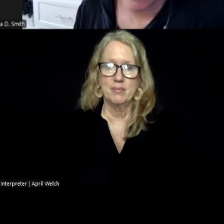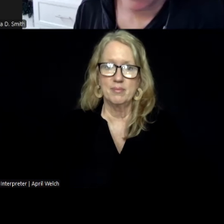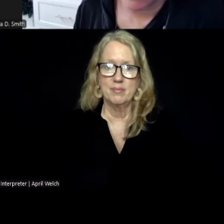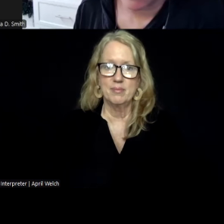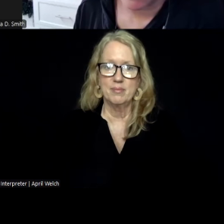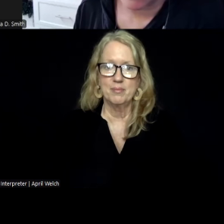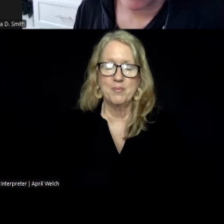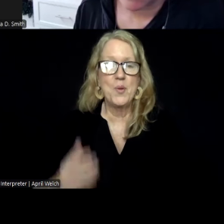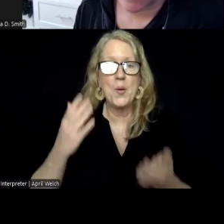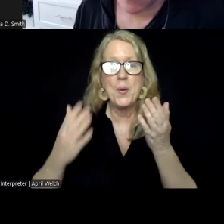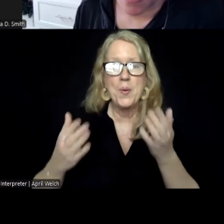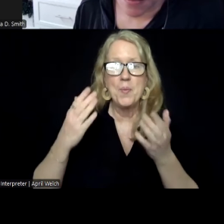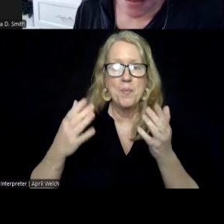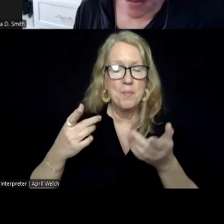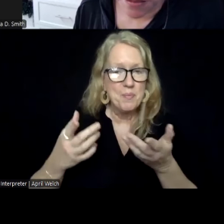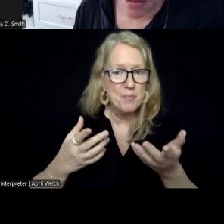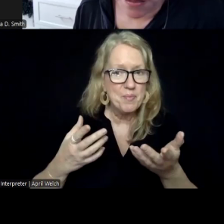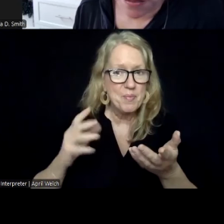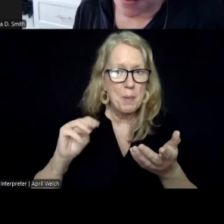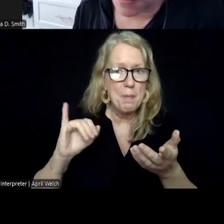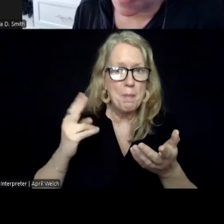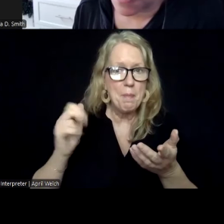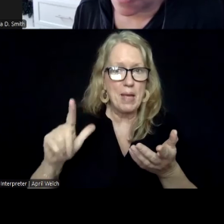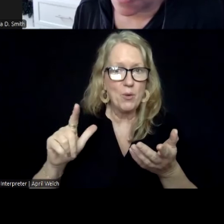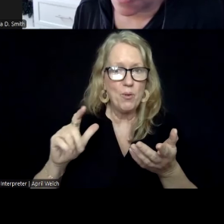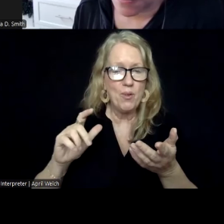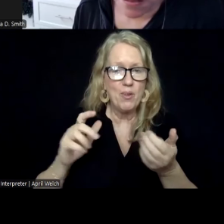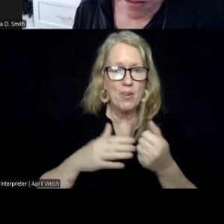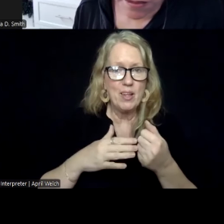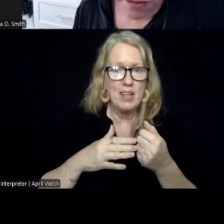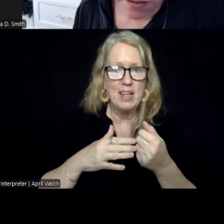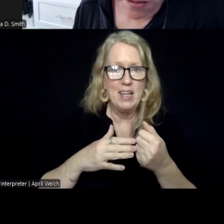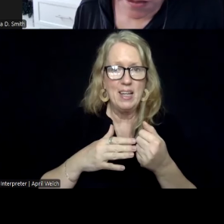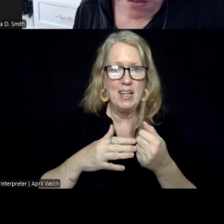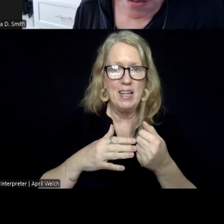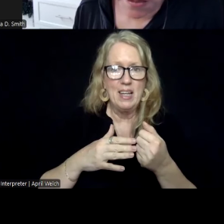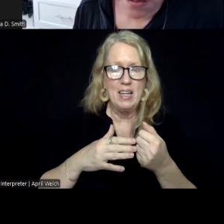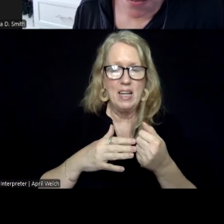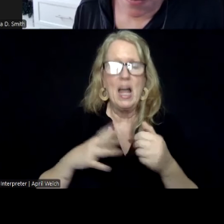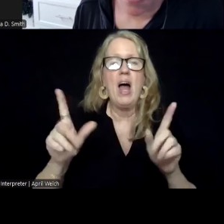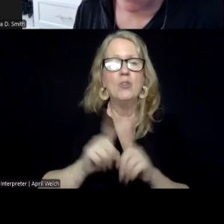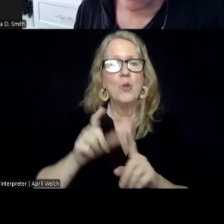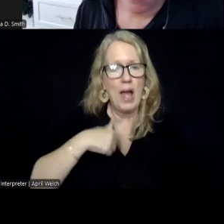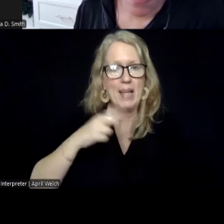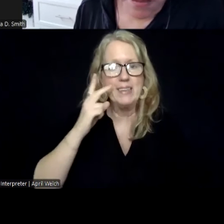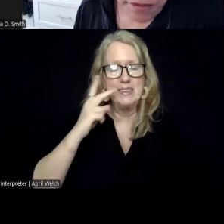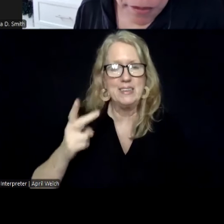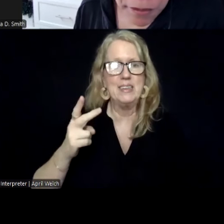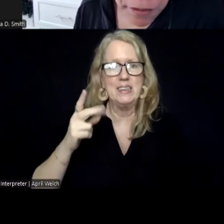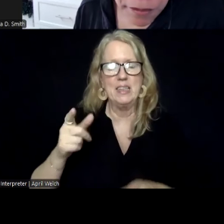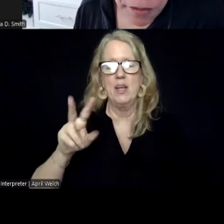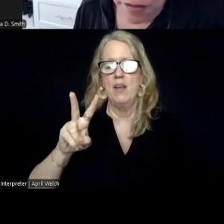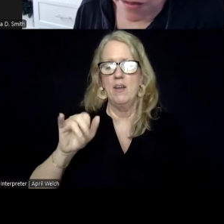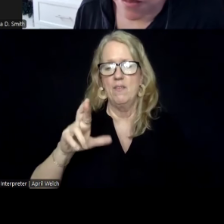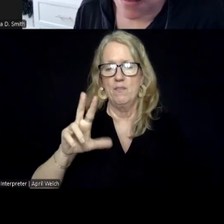Okay, we may be having trouble getting Michael unmuted. I also see that we have here Vibrant's